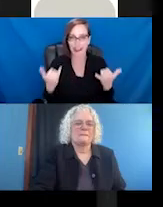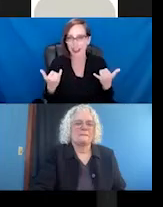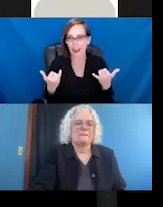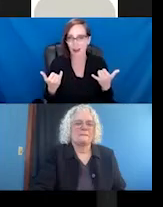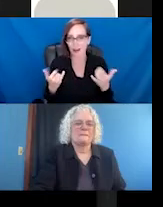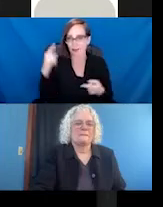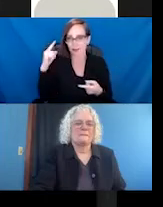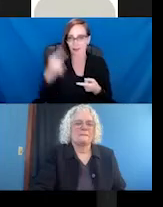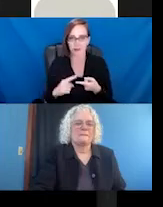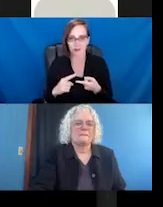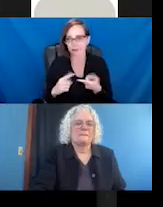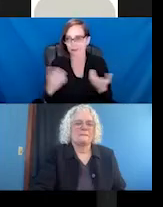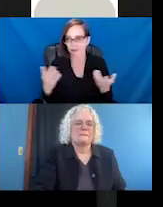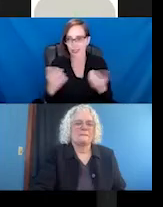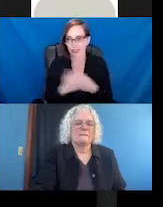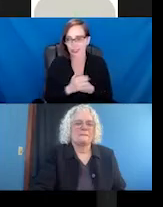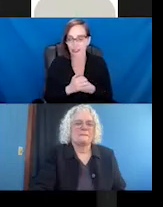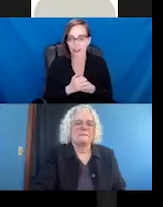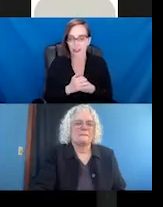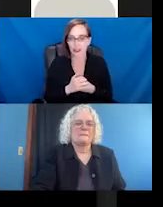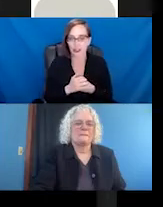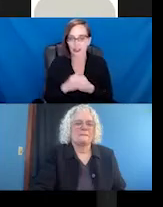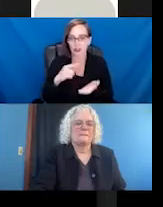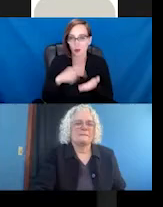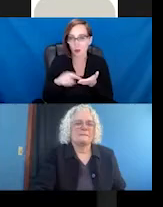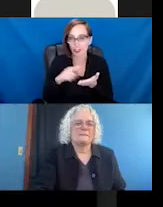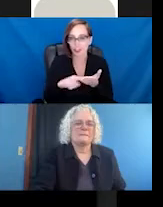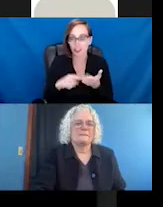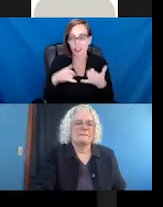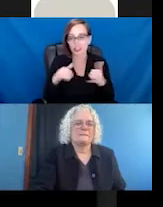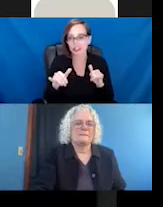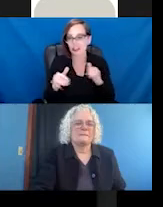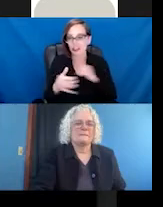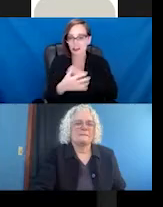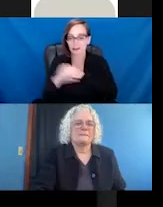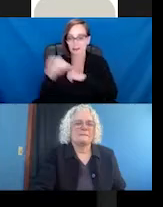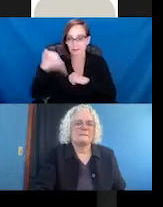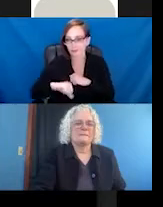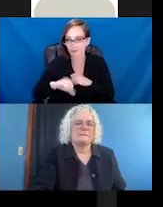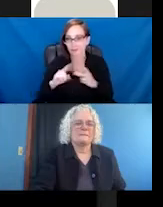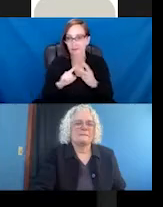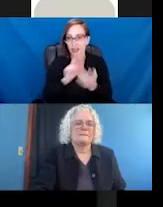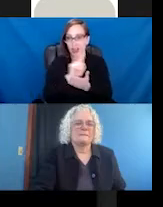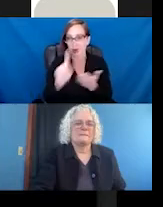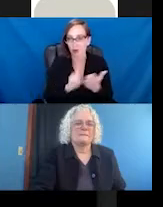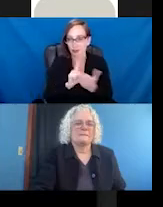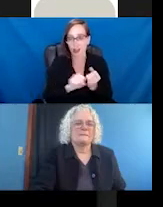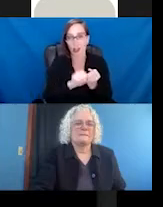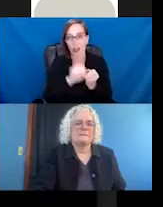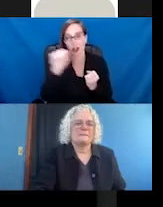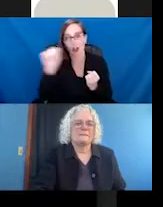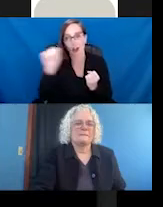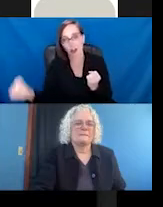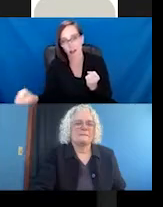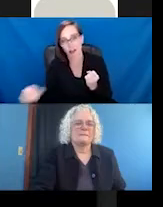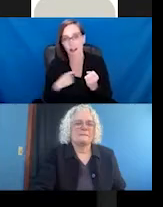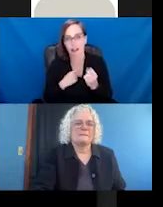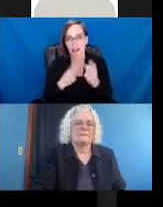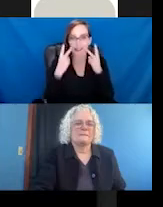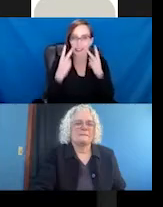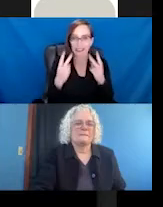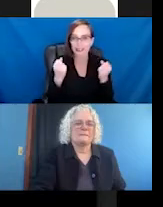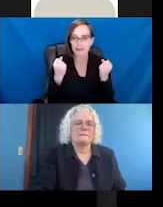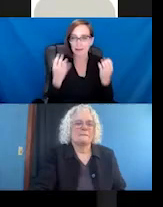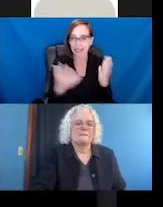out entirely. Our wages remain inappropriately low. Our hours remain exhaustingly long. I've seen some of the most capable coworkers I've